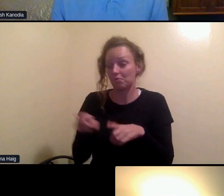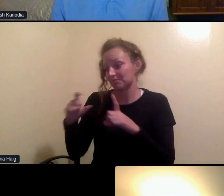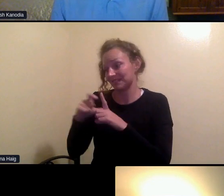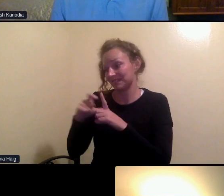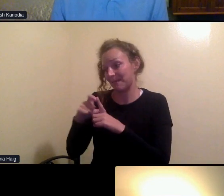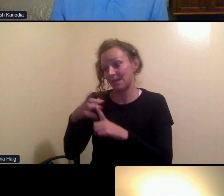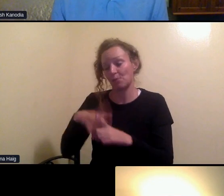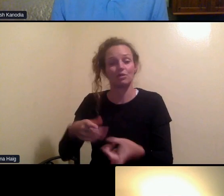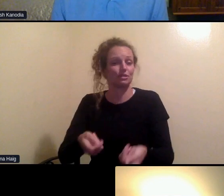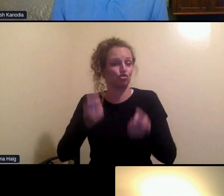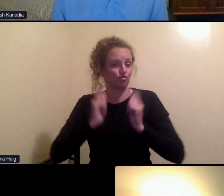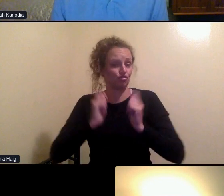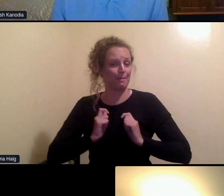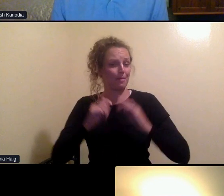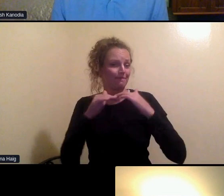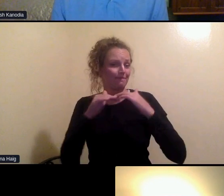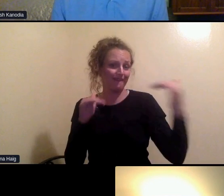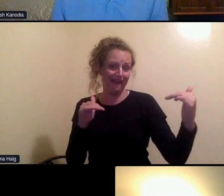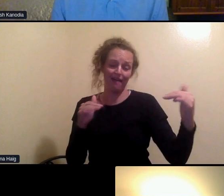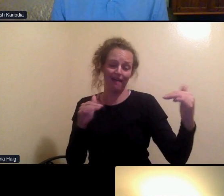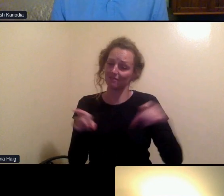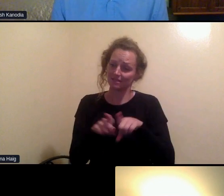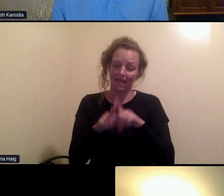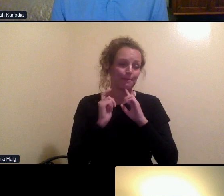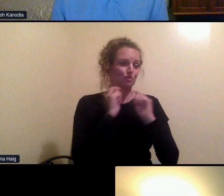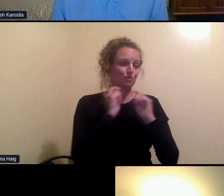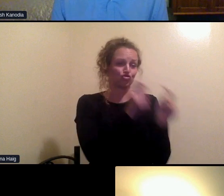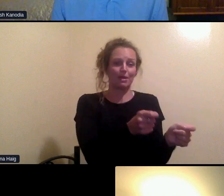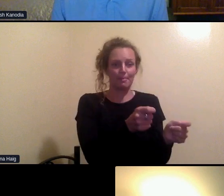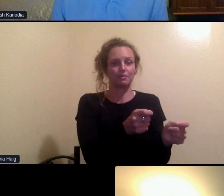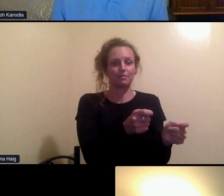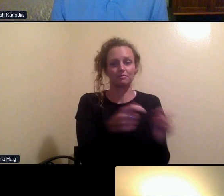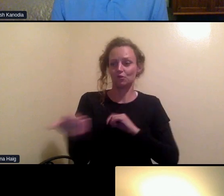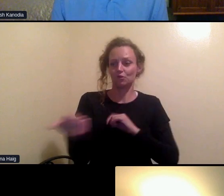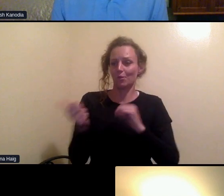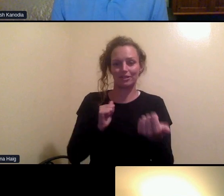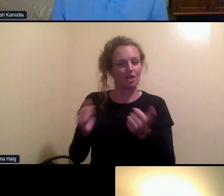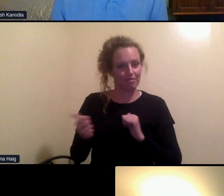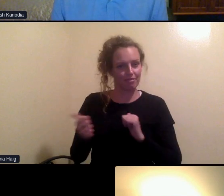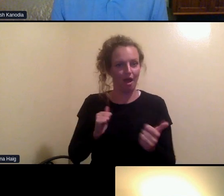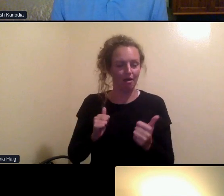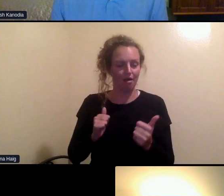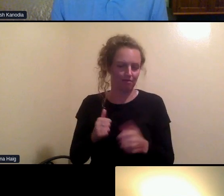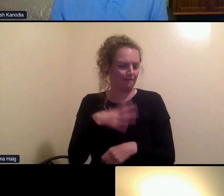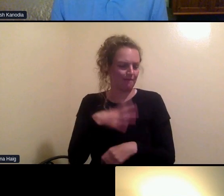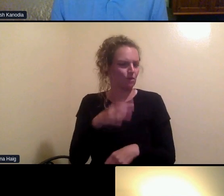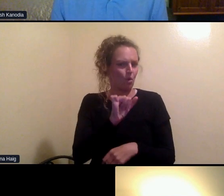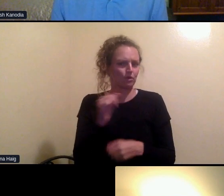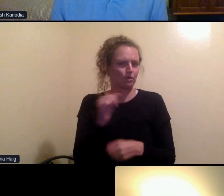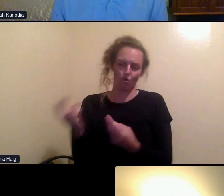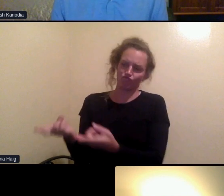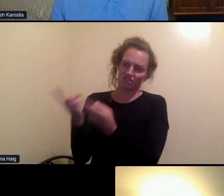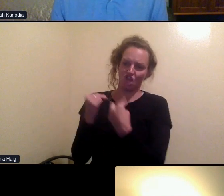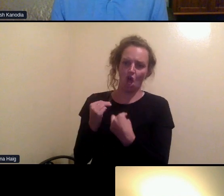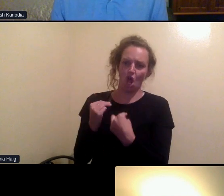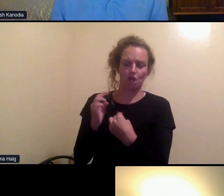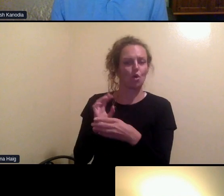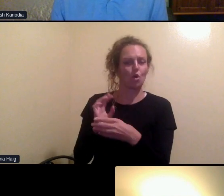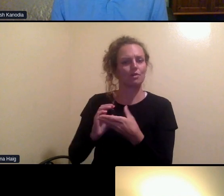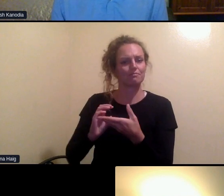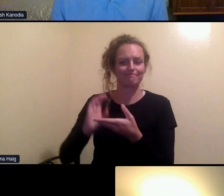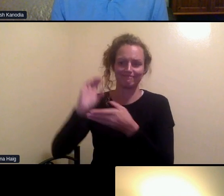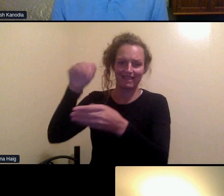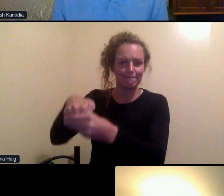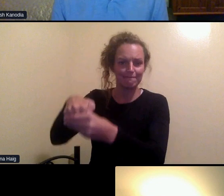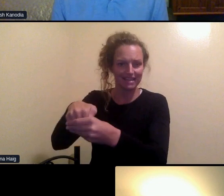want. We should treat people with respect. So if you want a kind of what's your return on investment, it's actually treating people as human beings and with the respect that